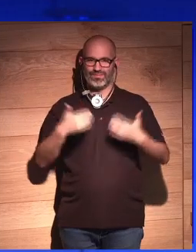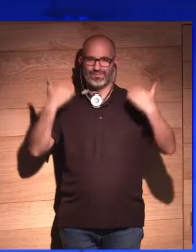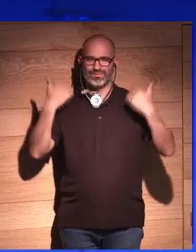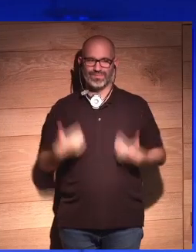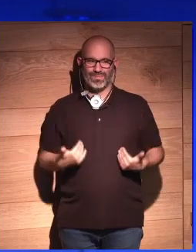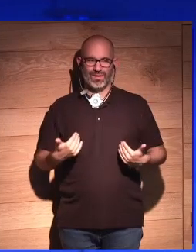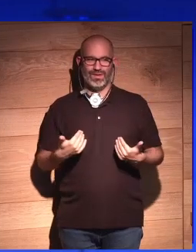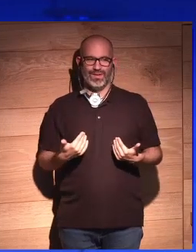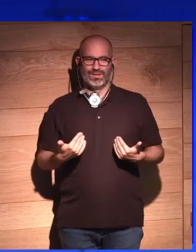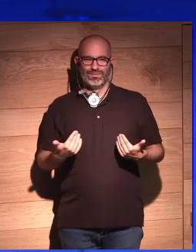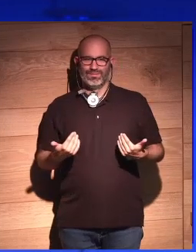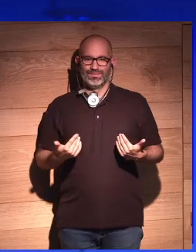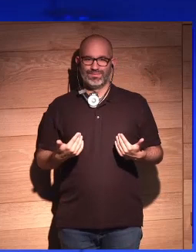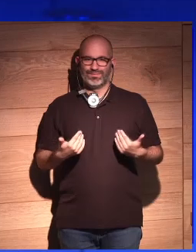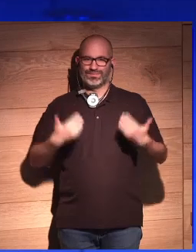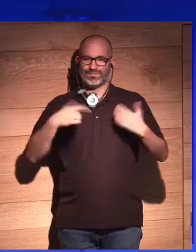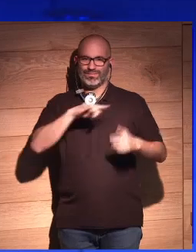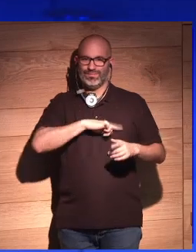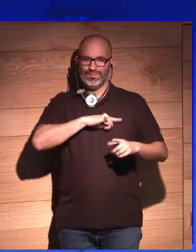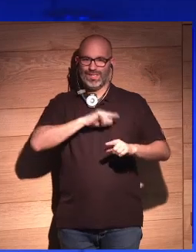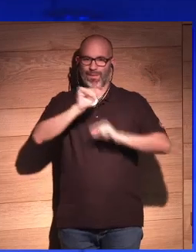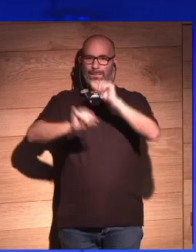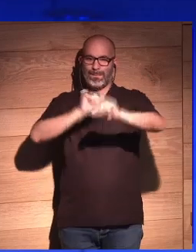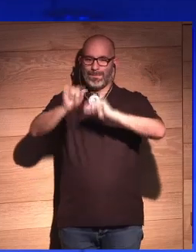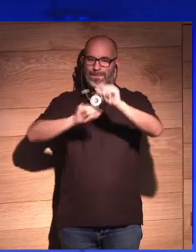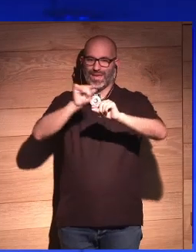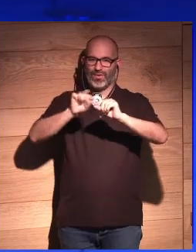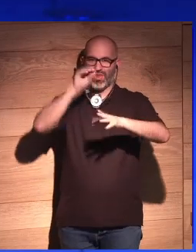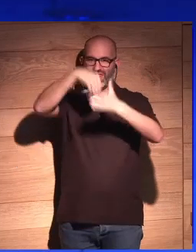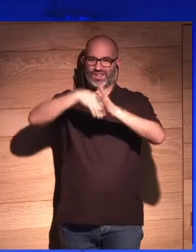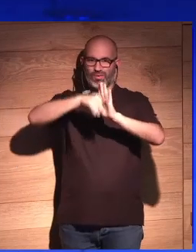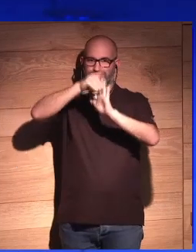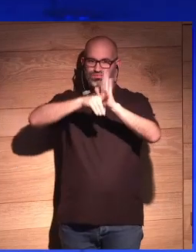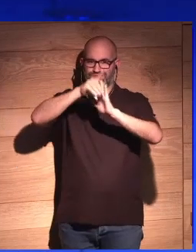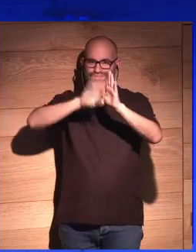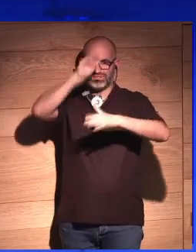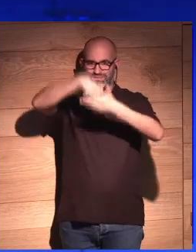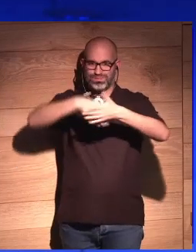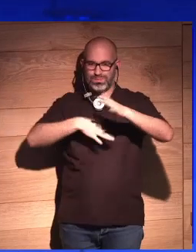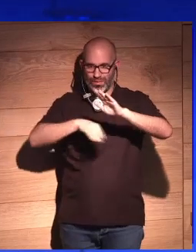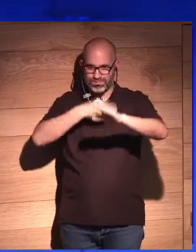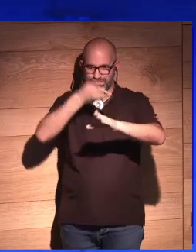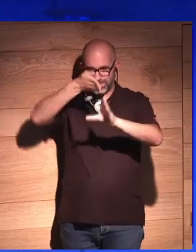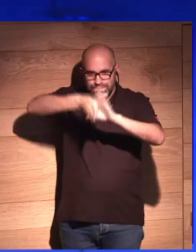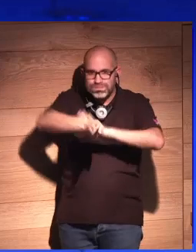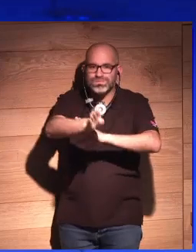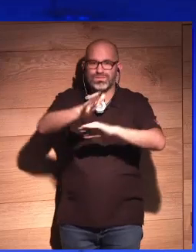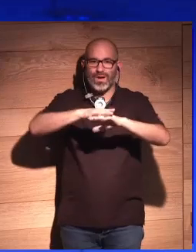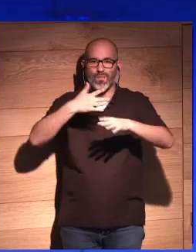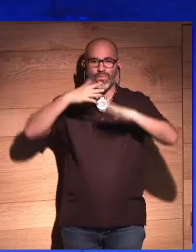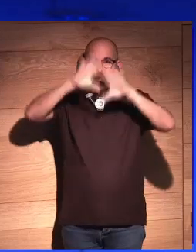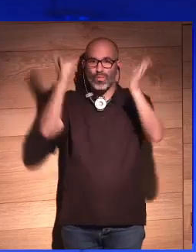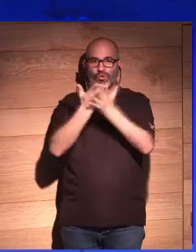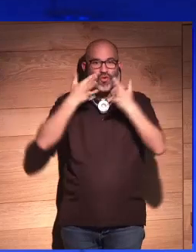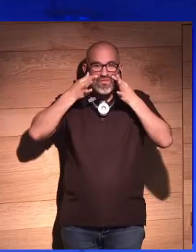completely this is what's amazing about VR, is that it lets you do things that are physically impossible, but